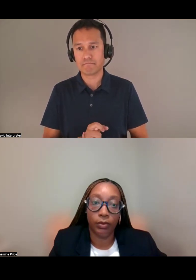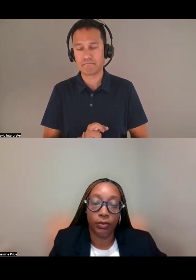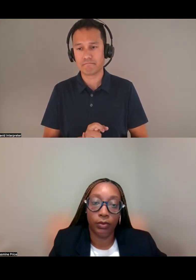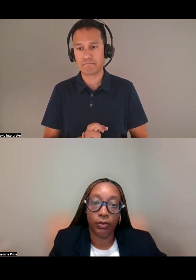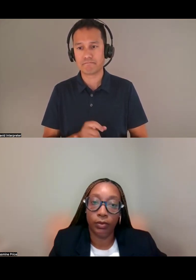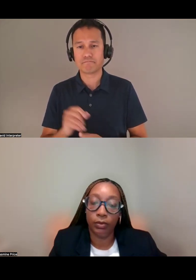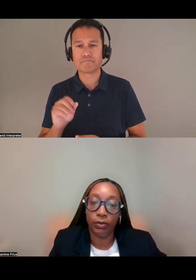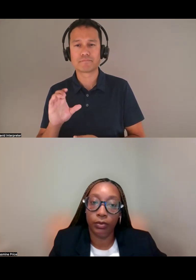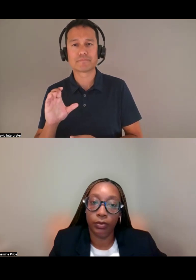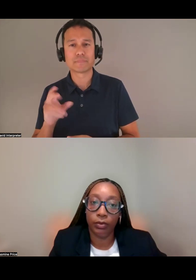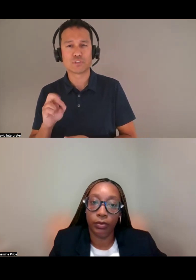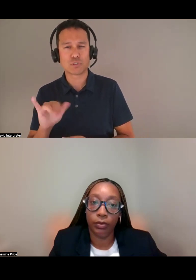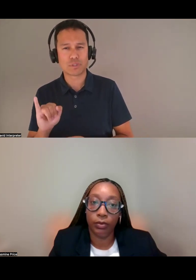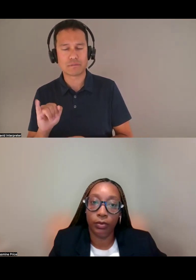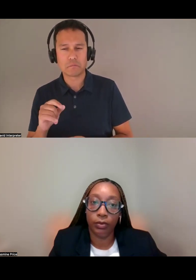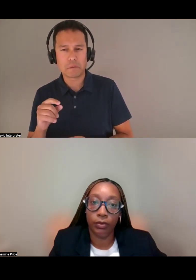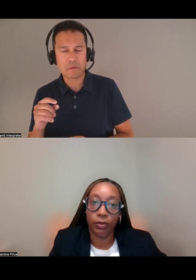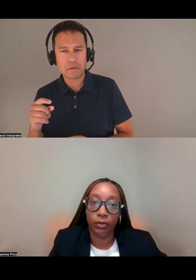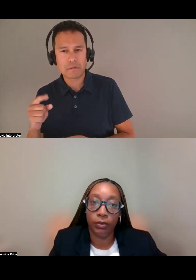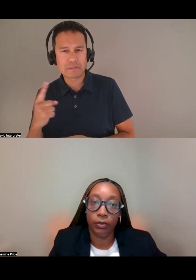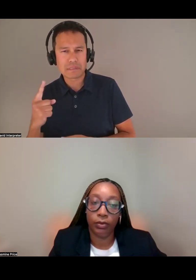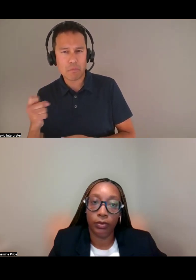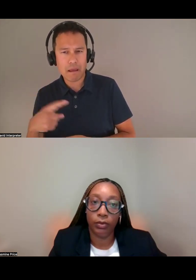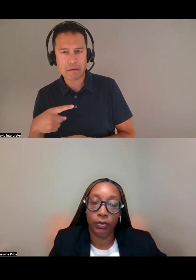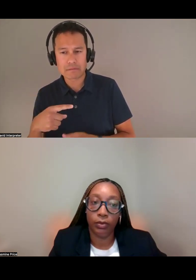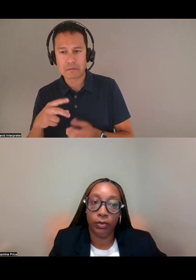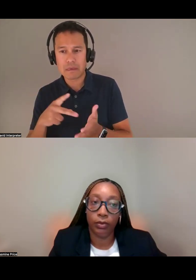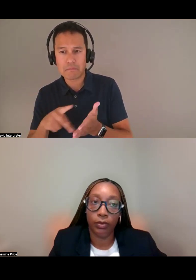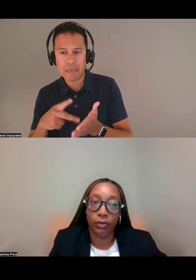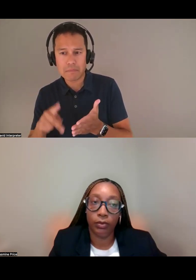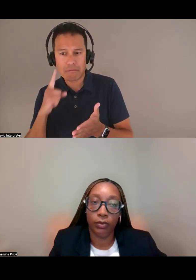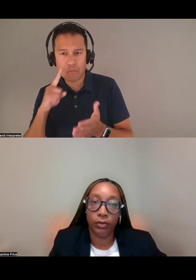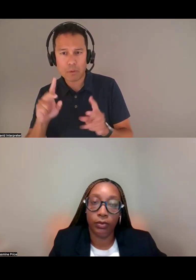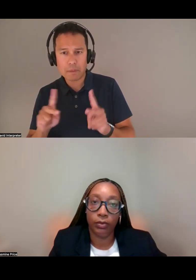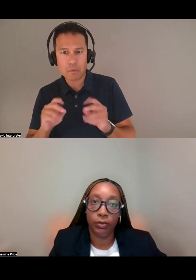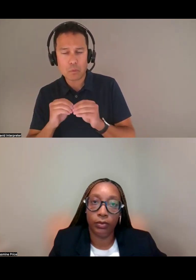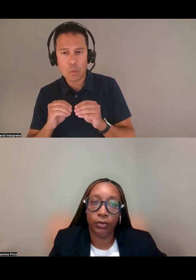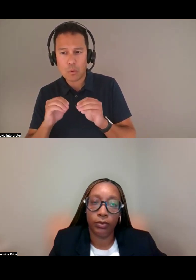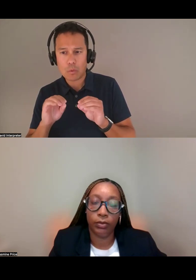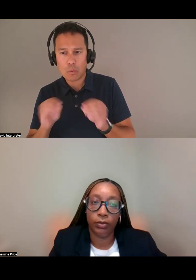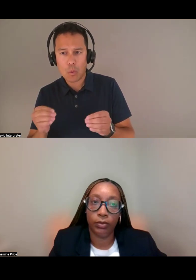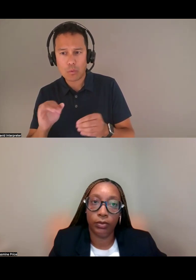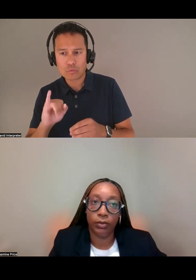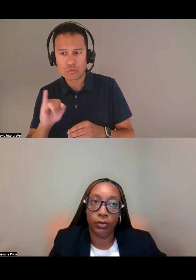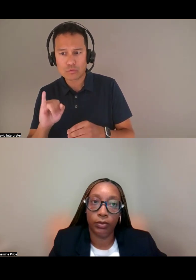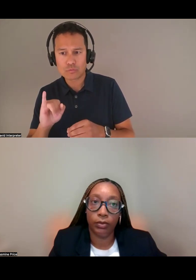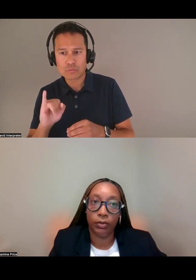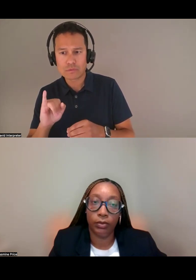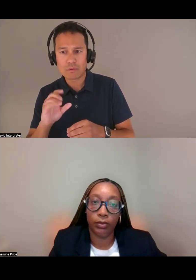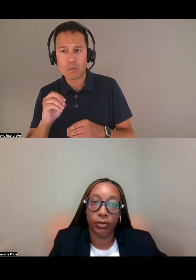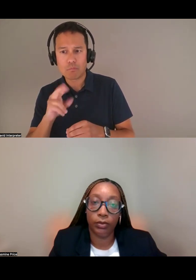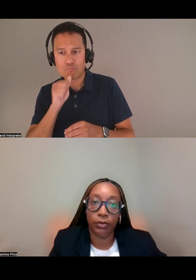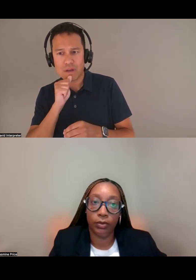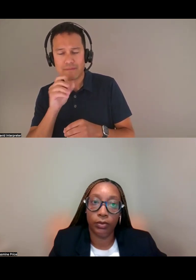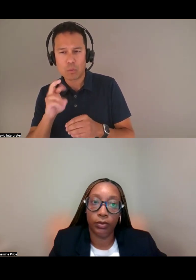Someone asked, payment for those without insurance, private or state? I have a question, if I